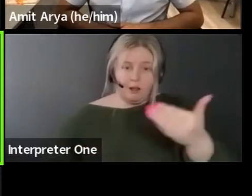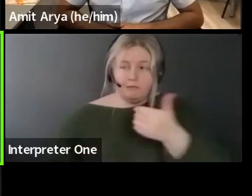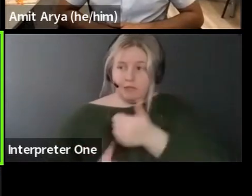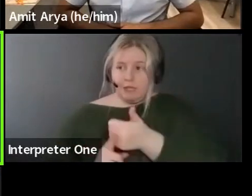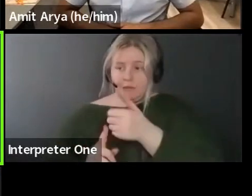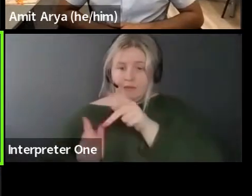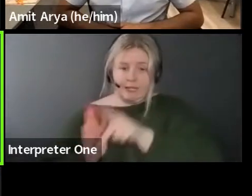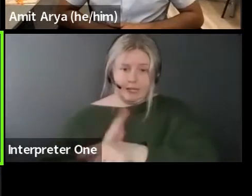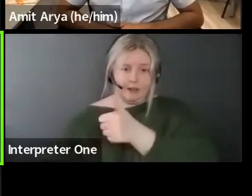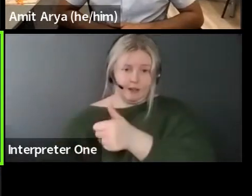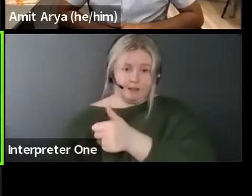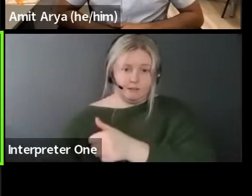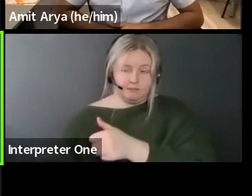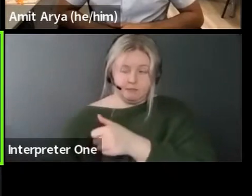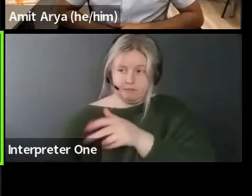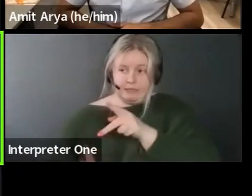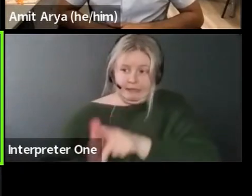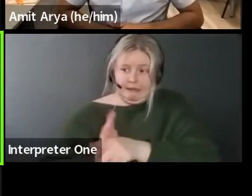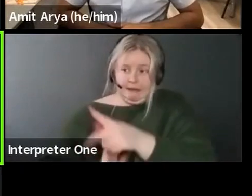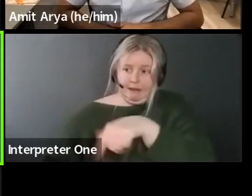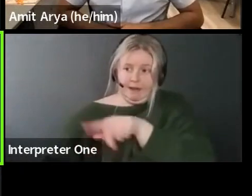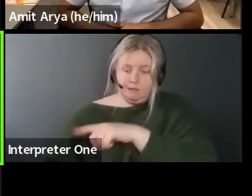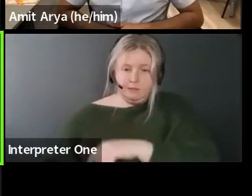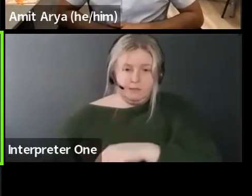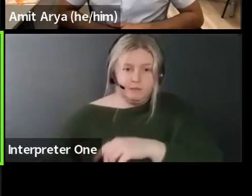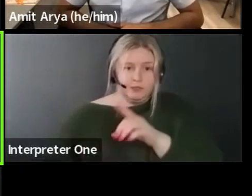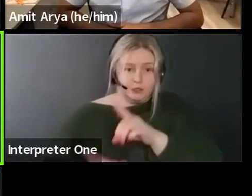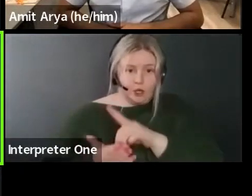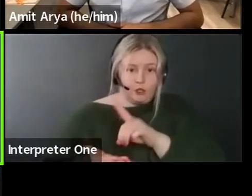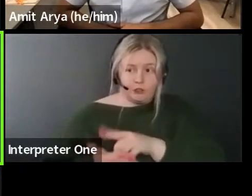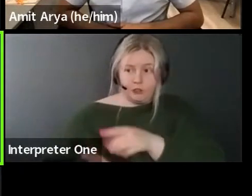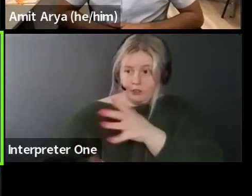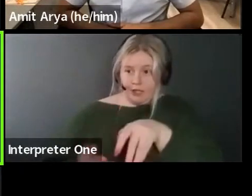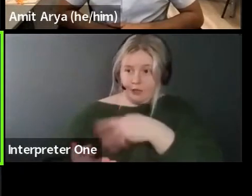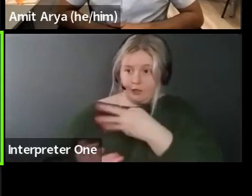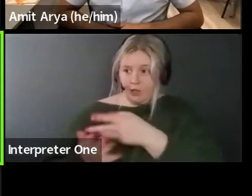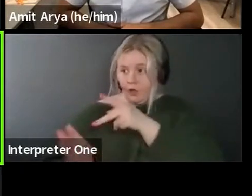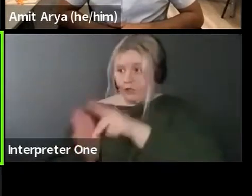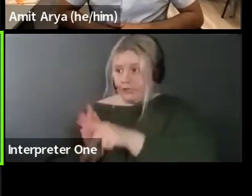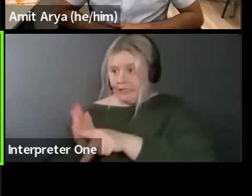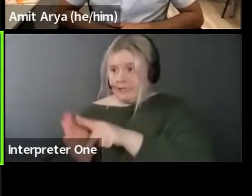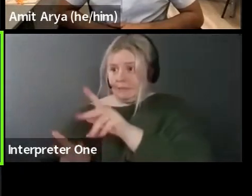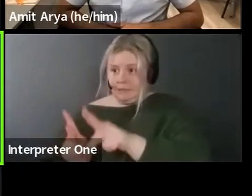them. The doctors in prisons are murdering people, or